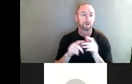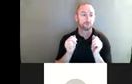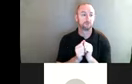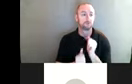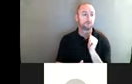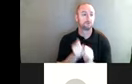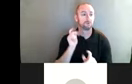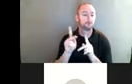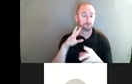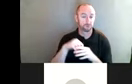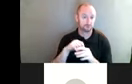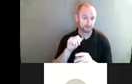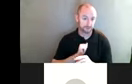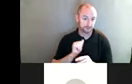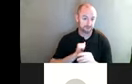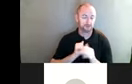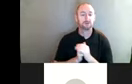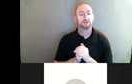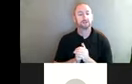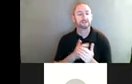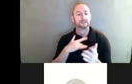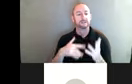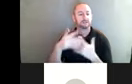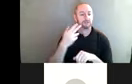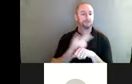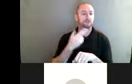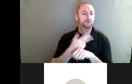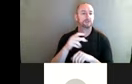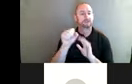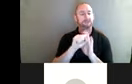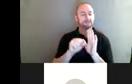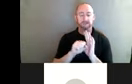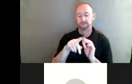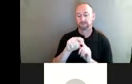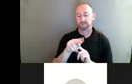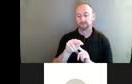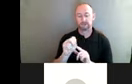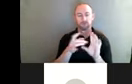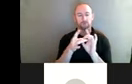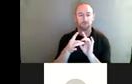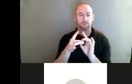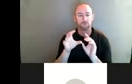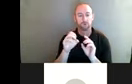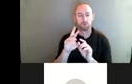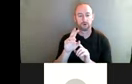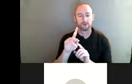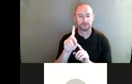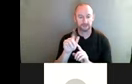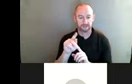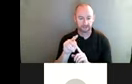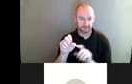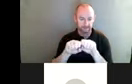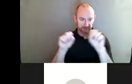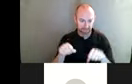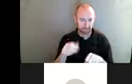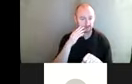people, including myself, pretty much interact with the state plane coordinate system. And that starts with selecting